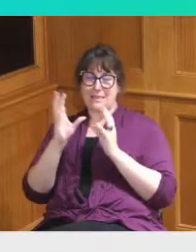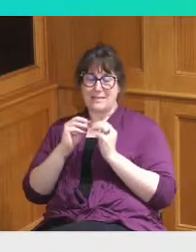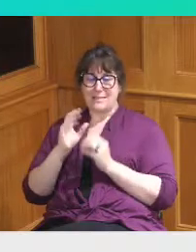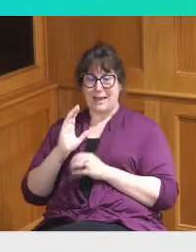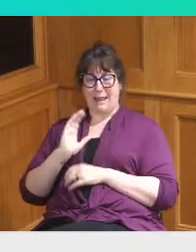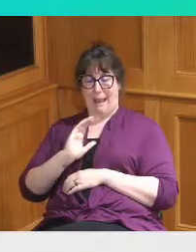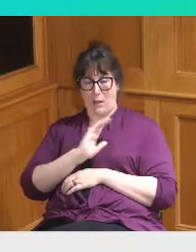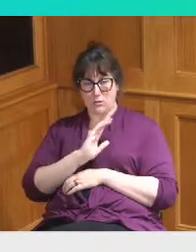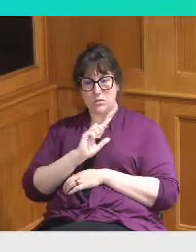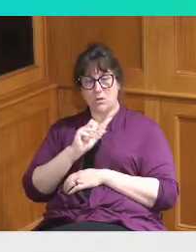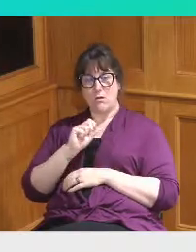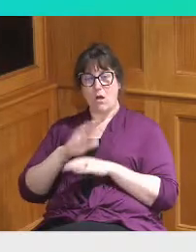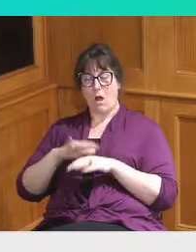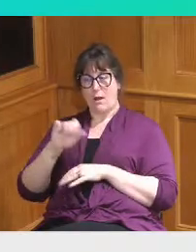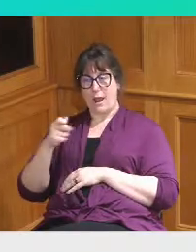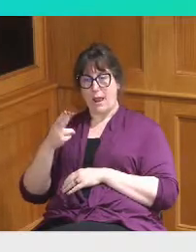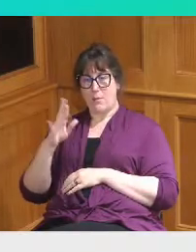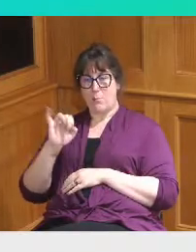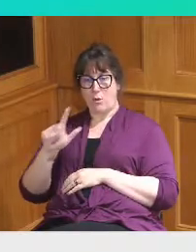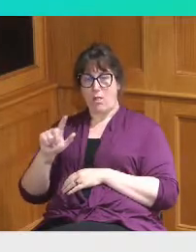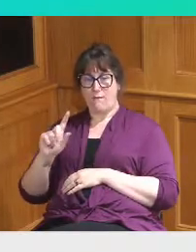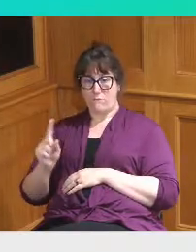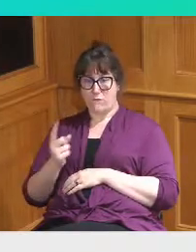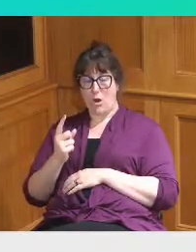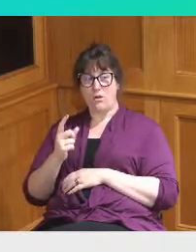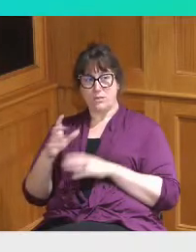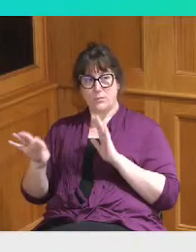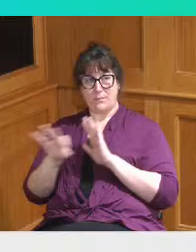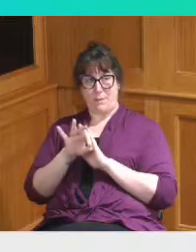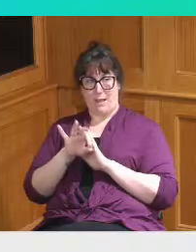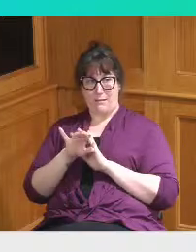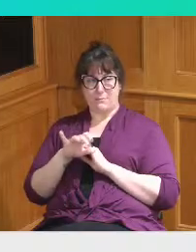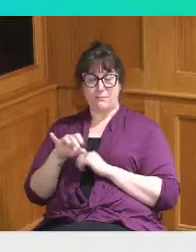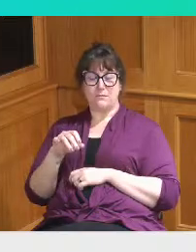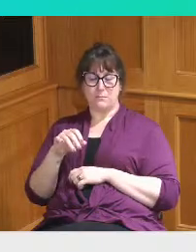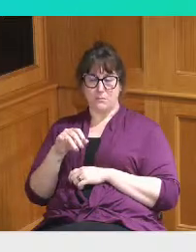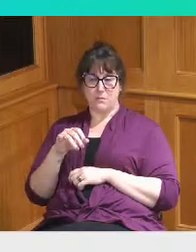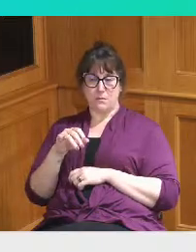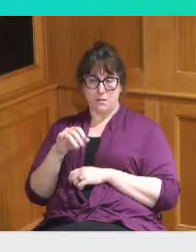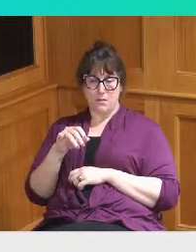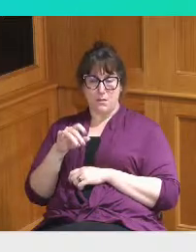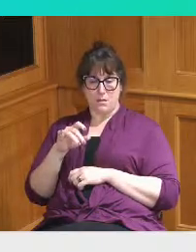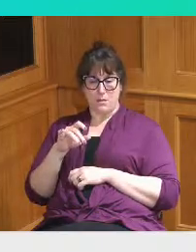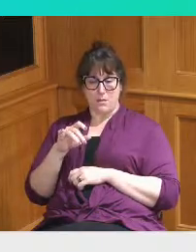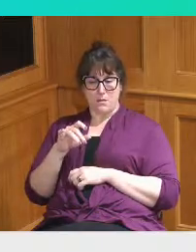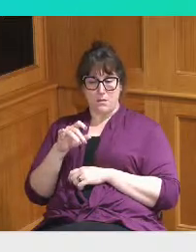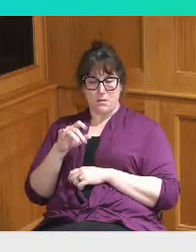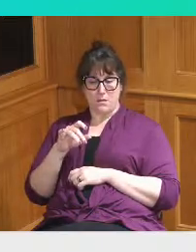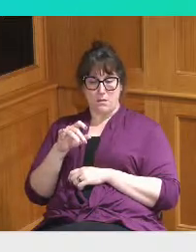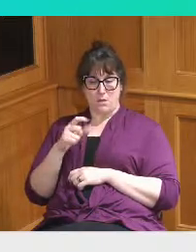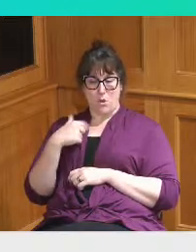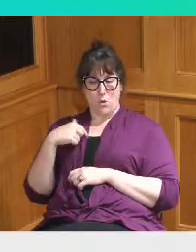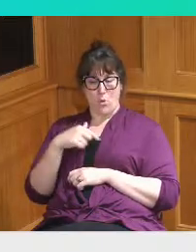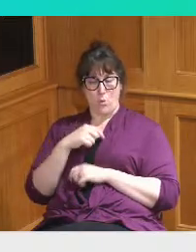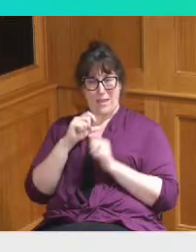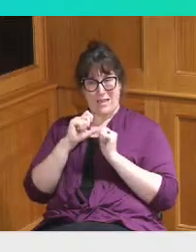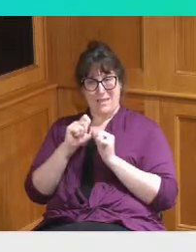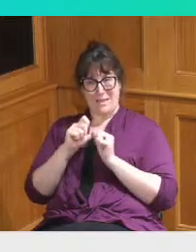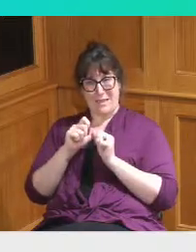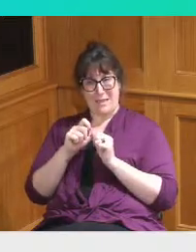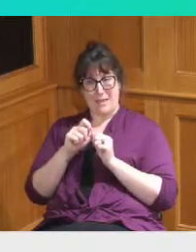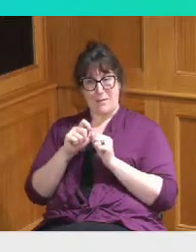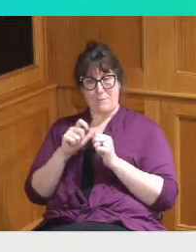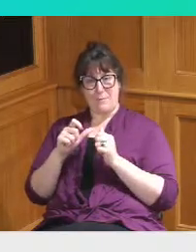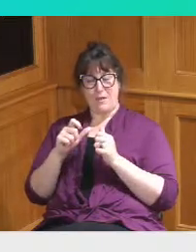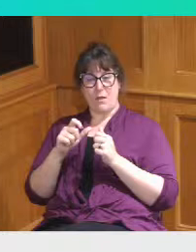1st. I'll get to the proposal in a moment, but just we'll follow up that work by continuing to assist with grant administration of that